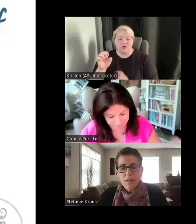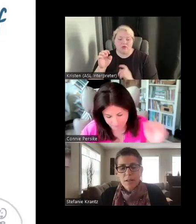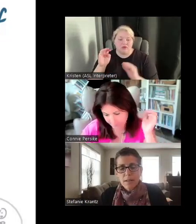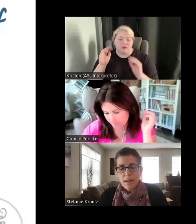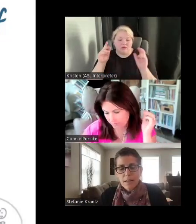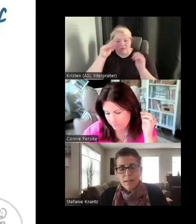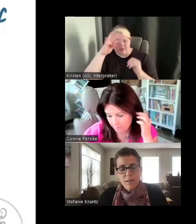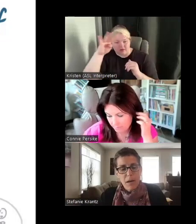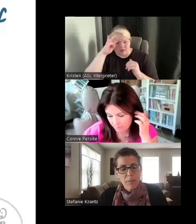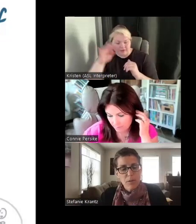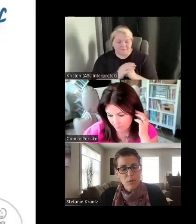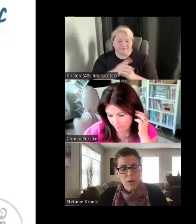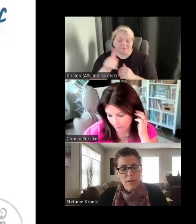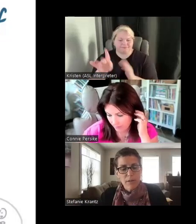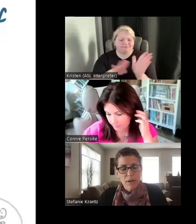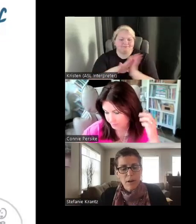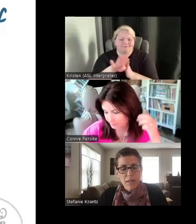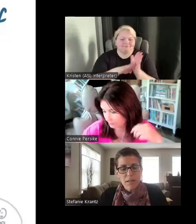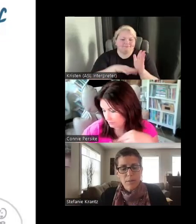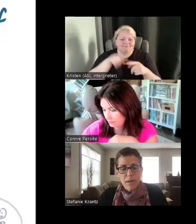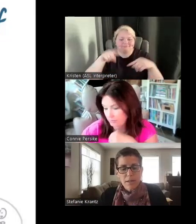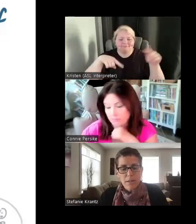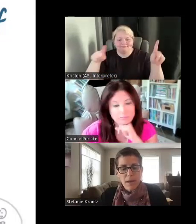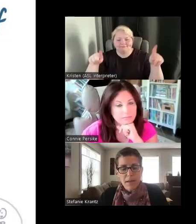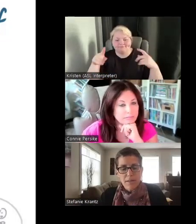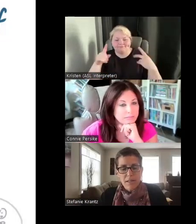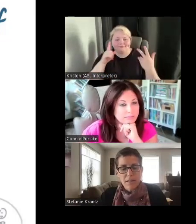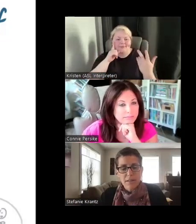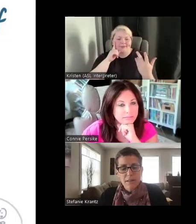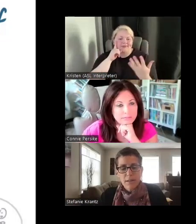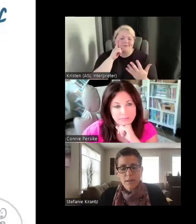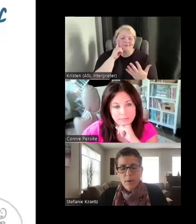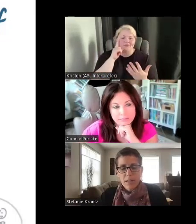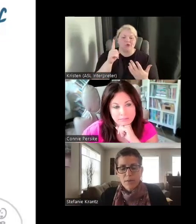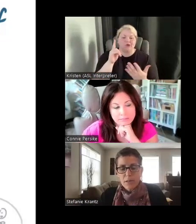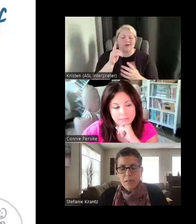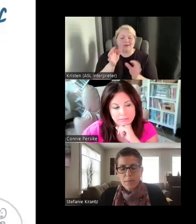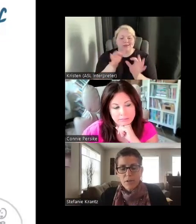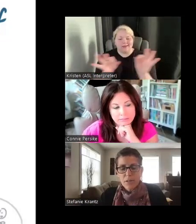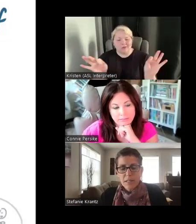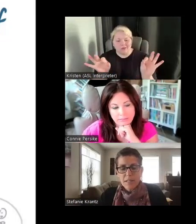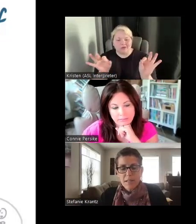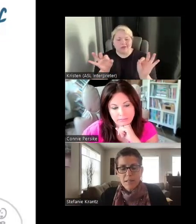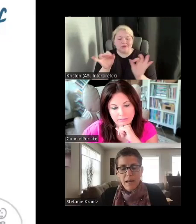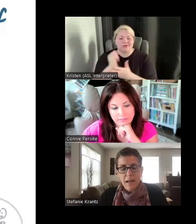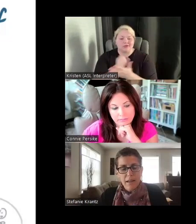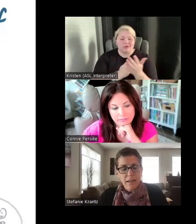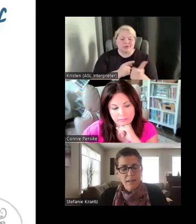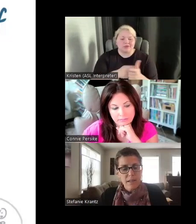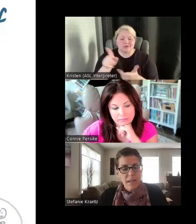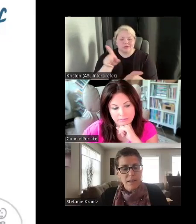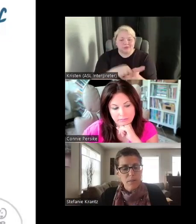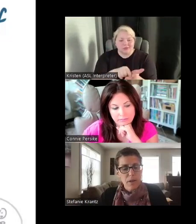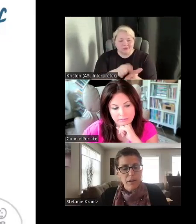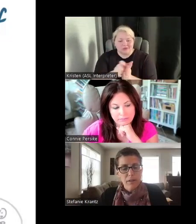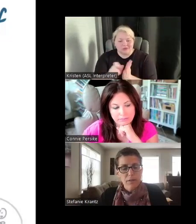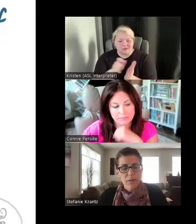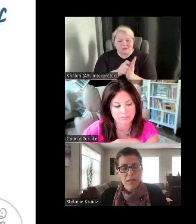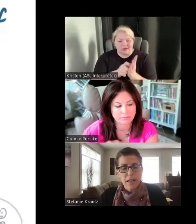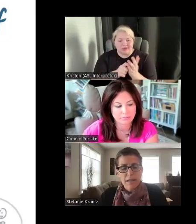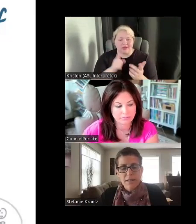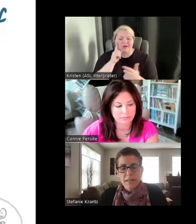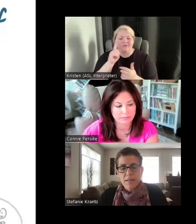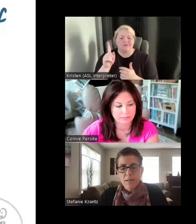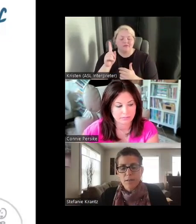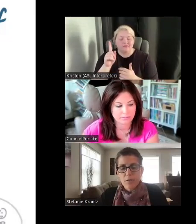Arts. Connie is a published writer for Autism Parenting Magazine, writes for Exceptional Needs Today, and is a guest blogger